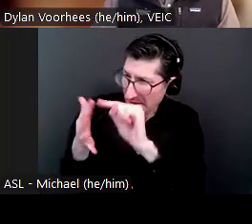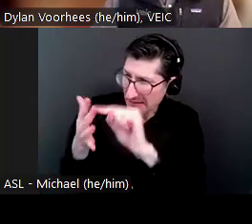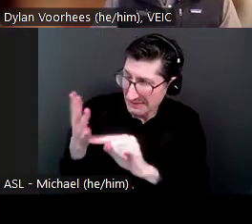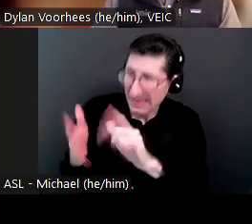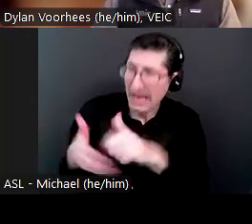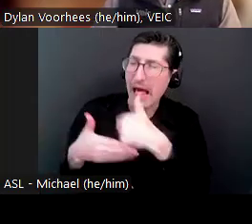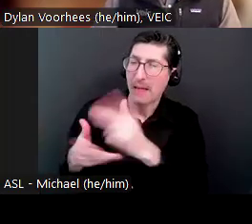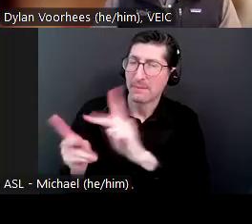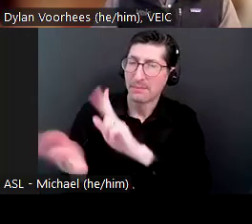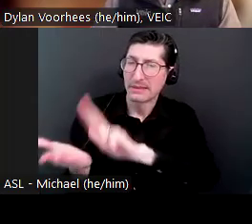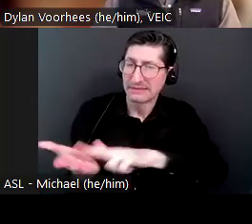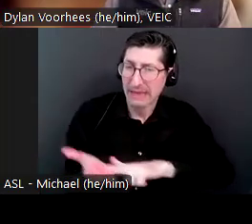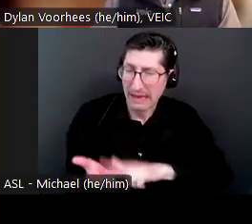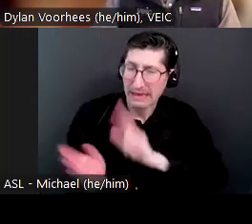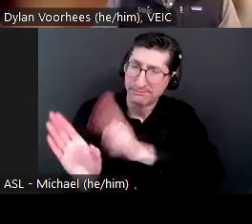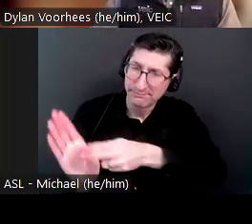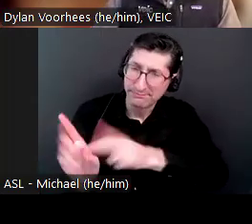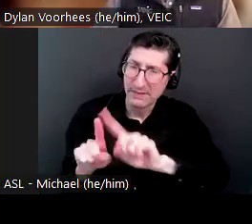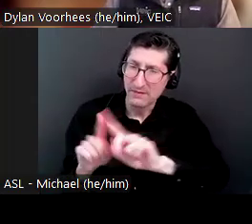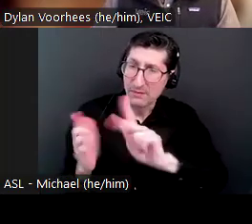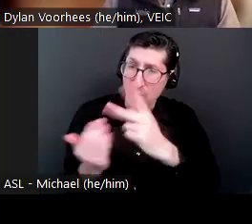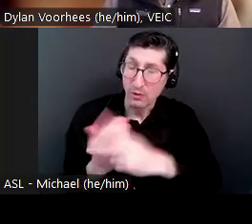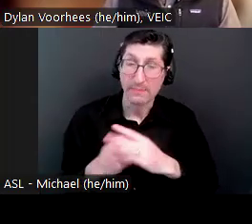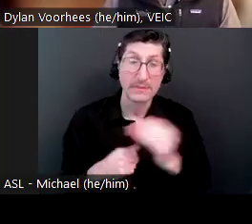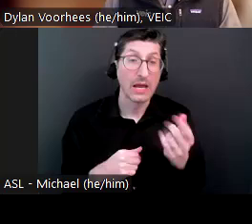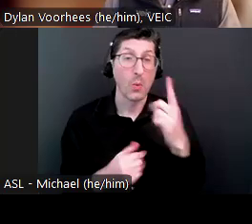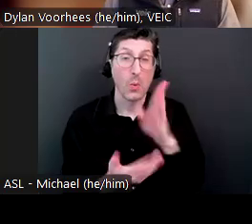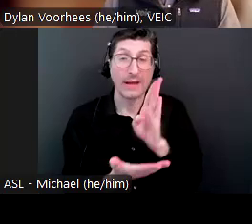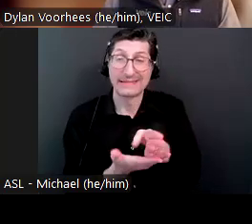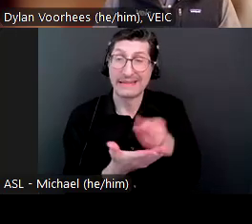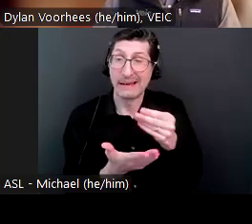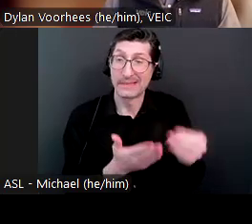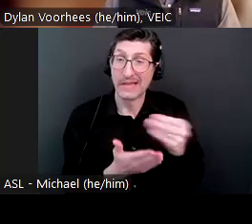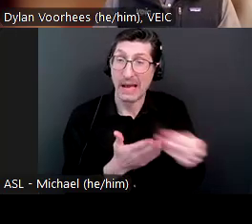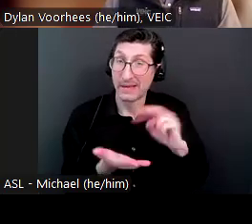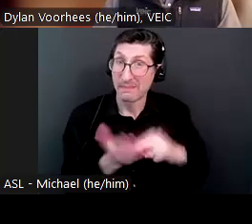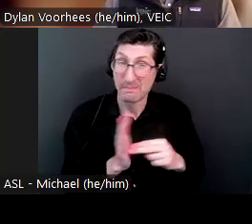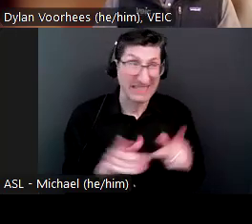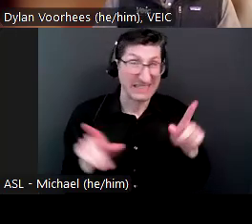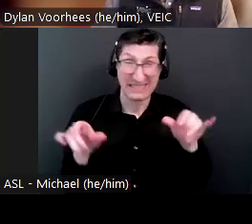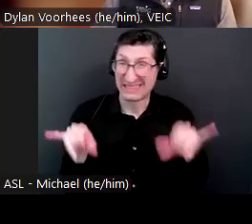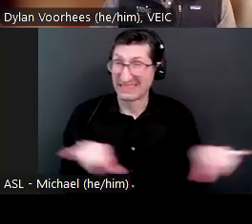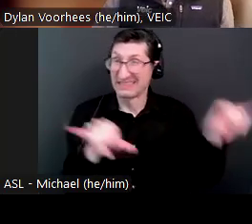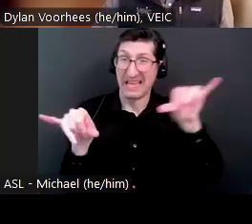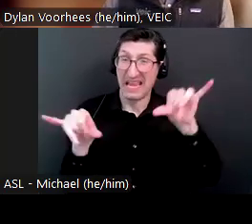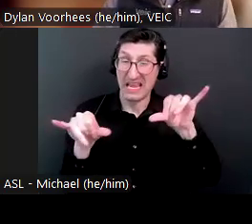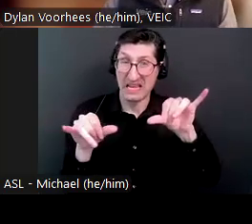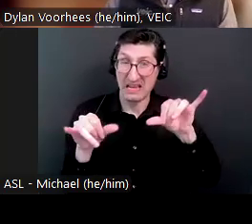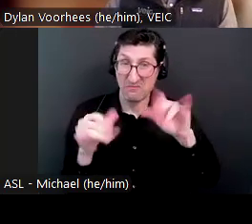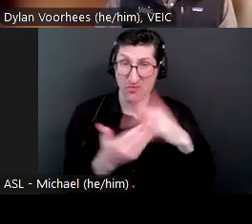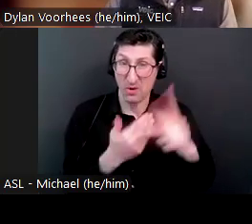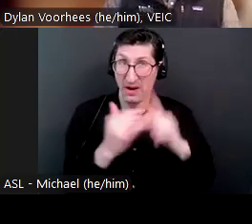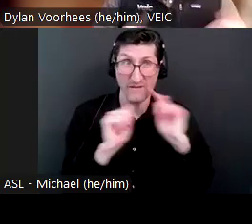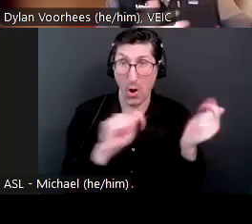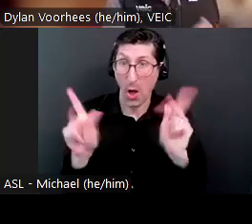One-stop shopping also doesn't mean providing the same services and tools to all customers. Not all customers have the